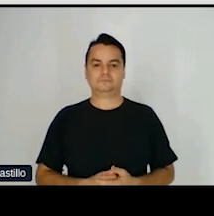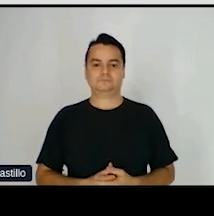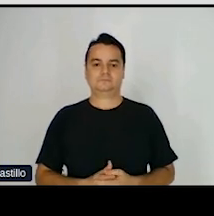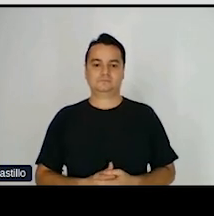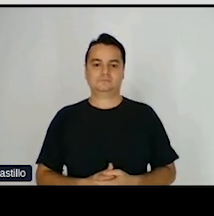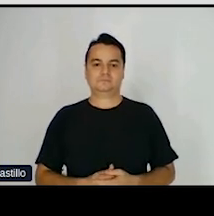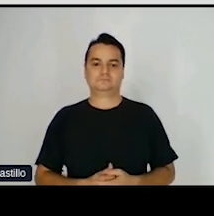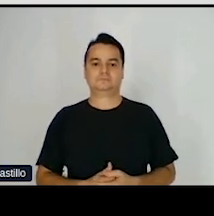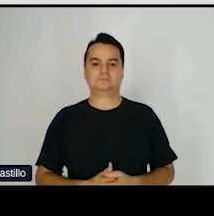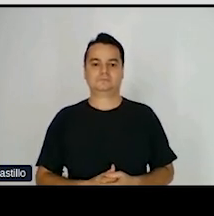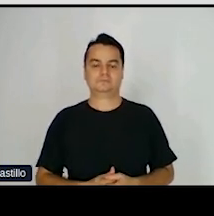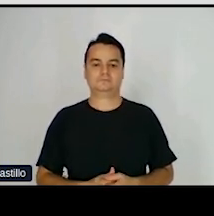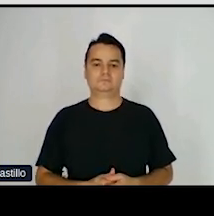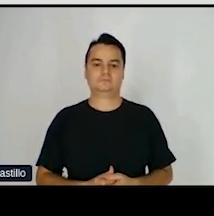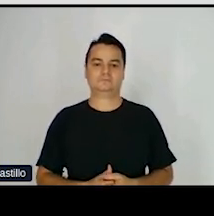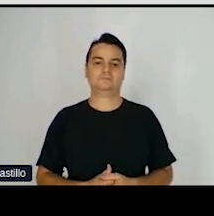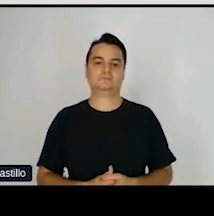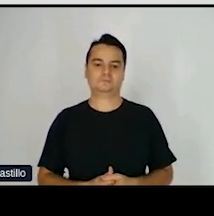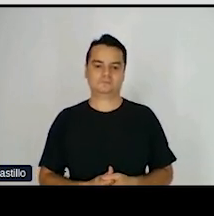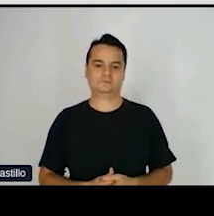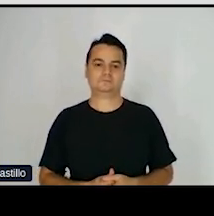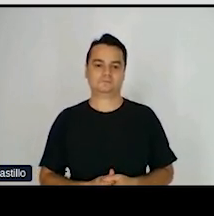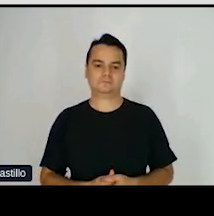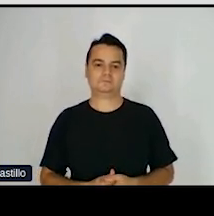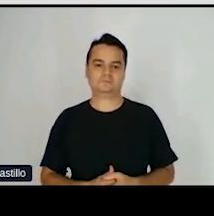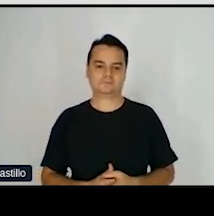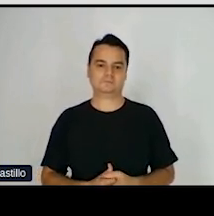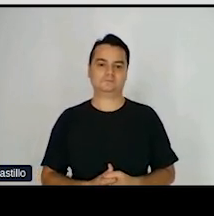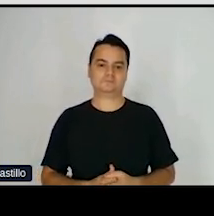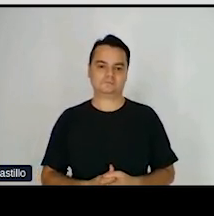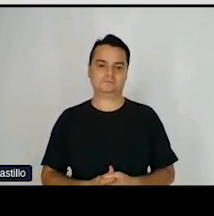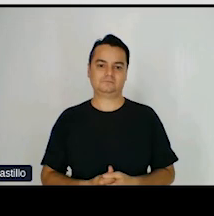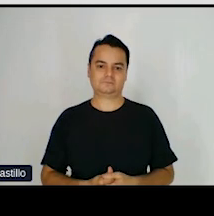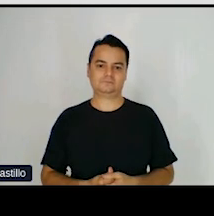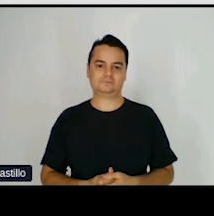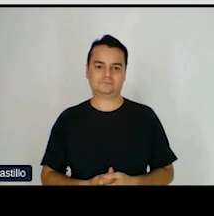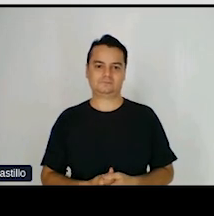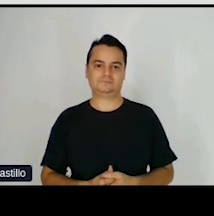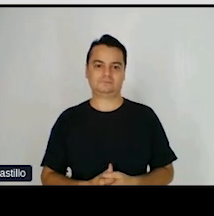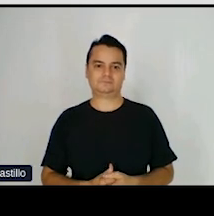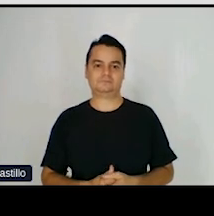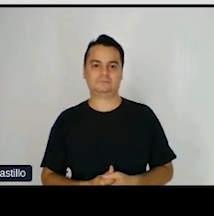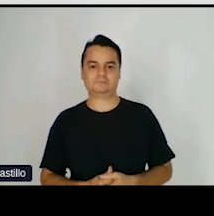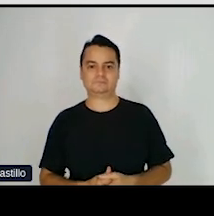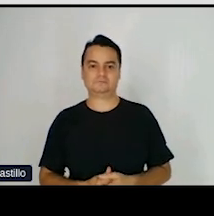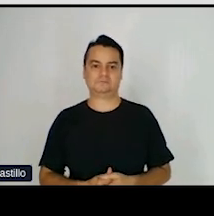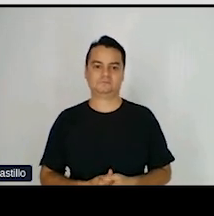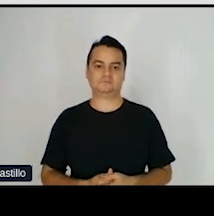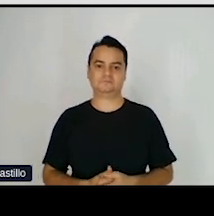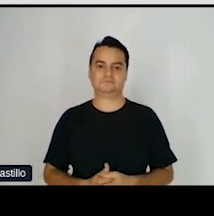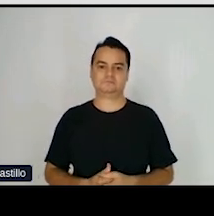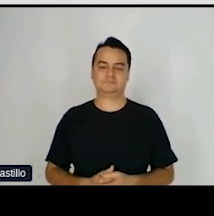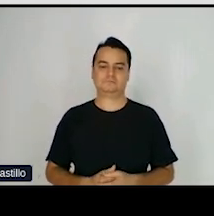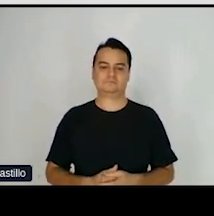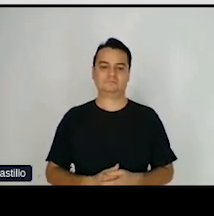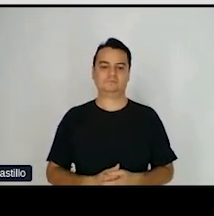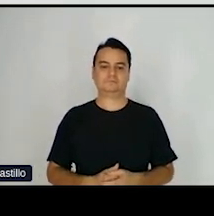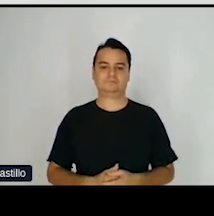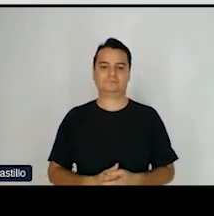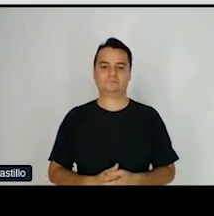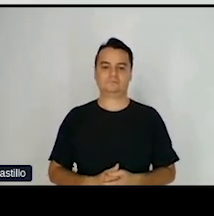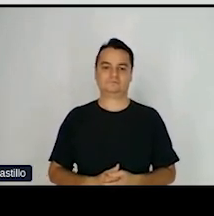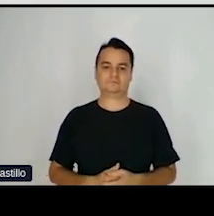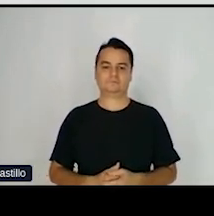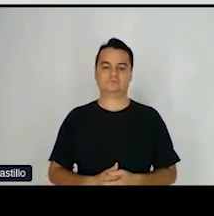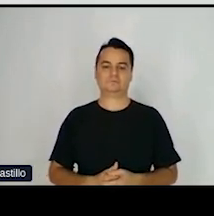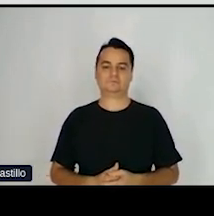dentist hired Sophia, because the lawyer hired John, because the baker hired Simone. the baker had some more. The farmer went to